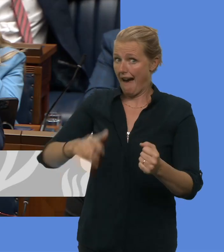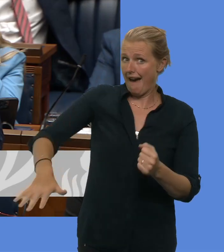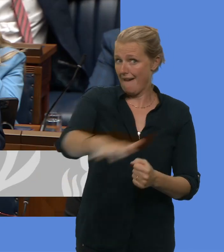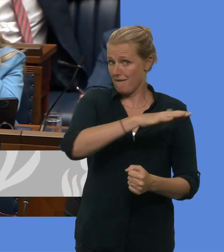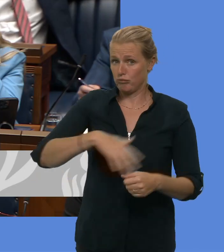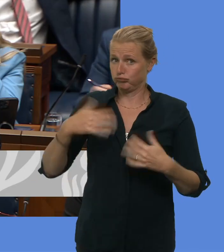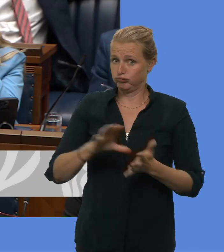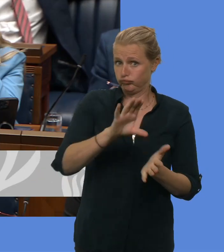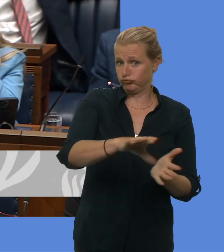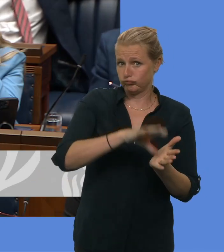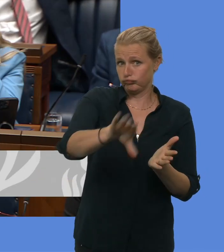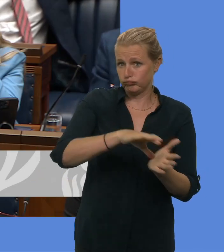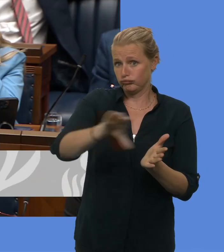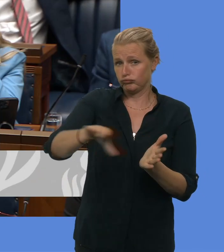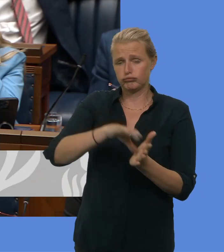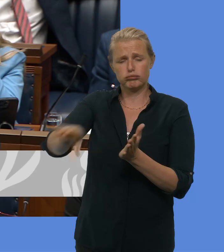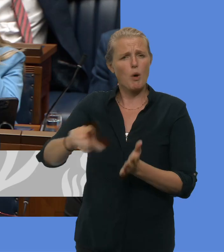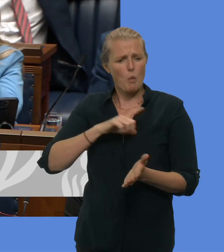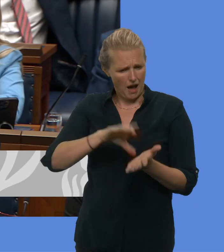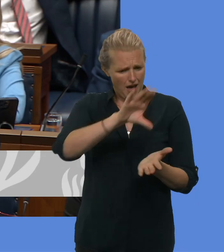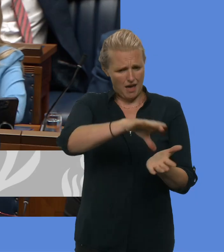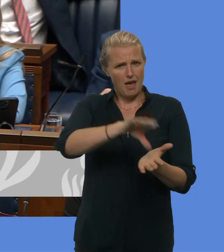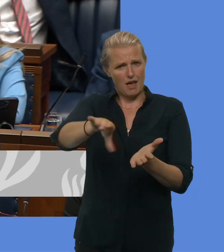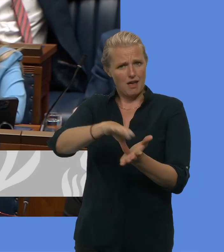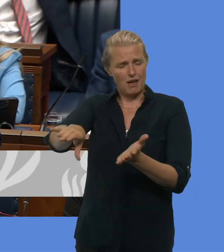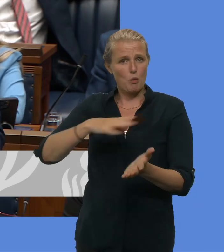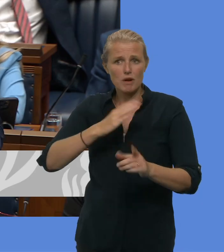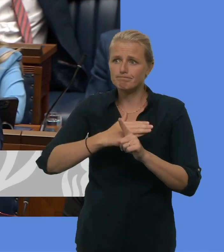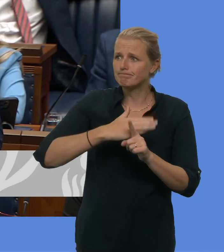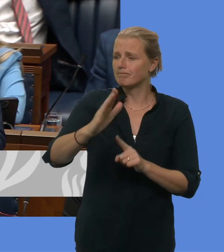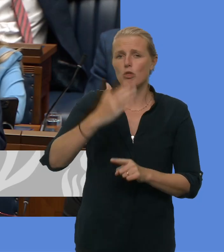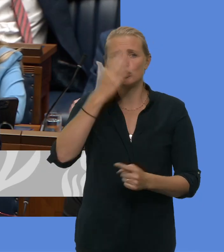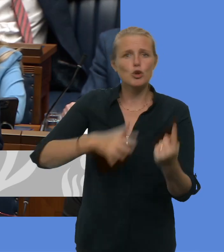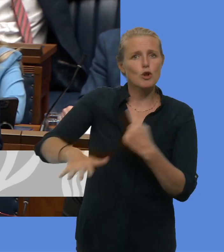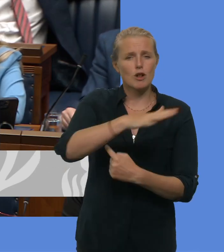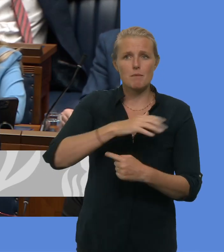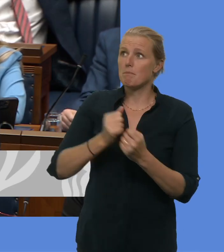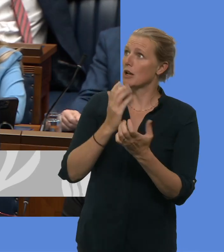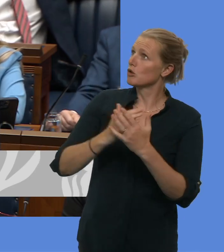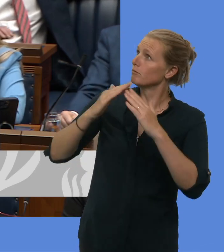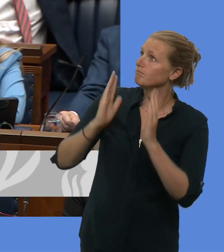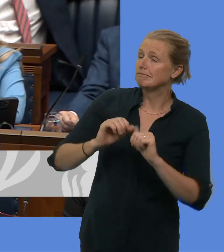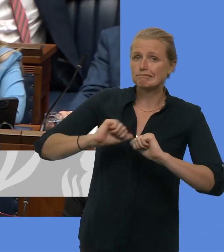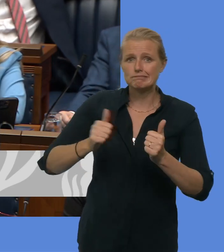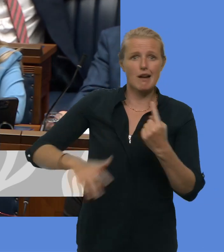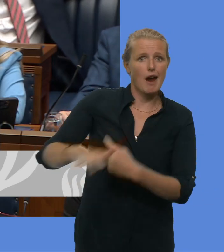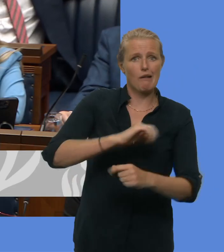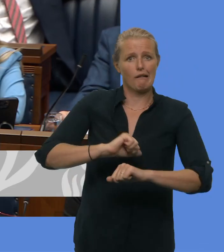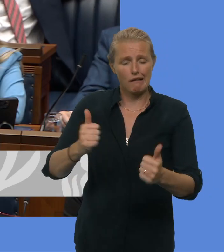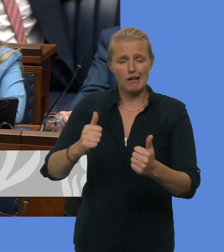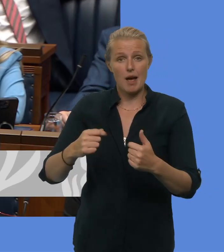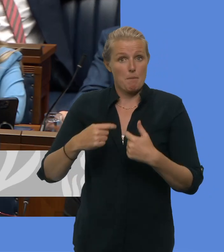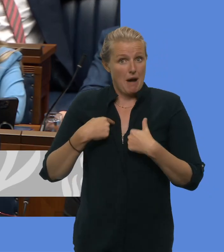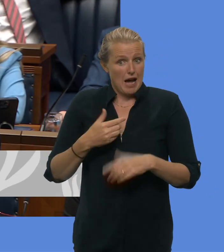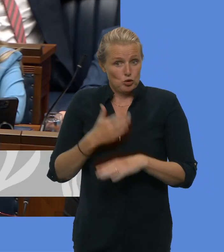these are there to try and improve the school estate. Ultimately, wanting to support all schools is what I want to do as